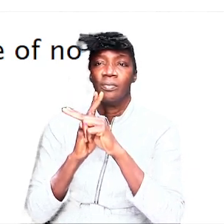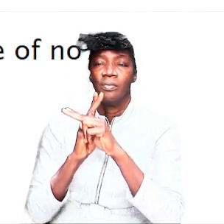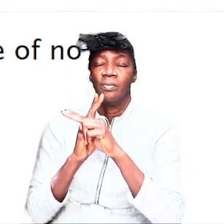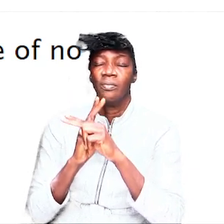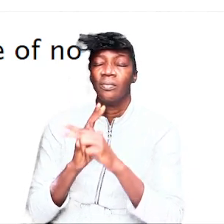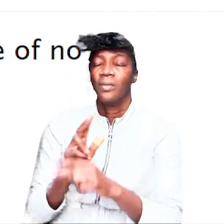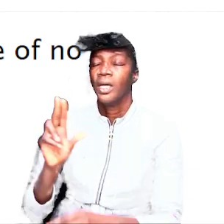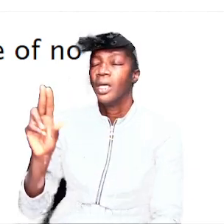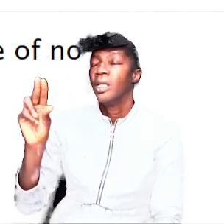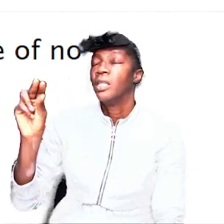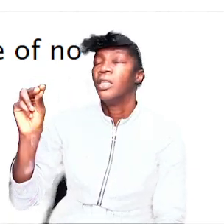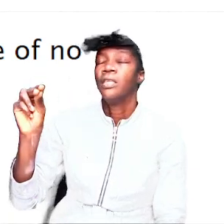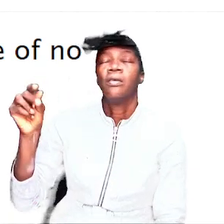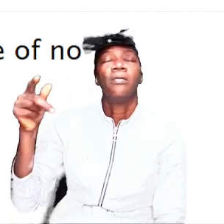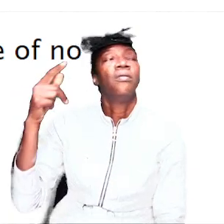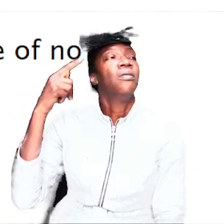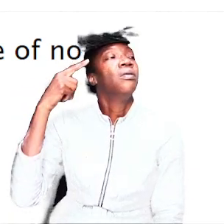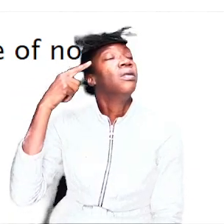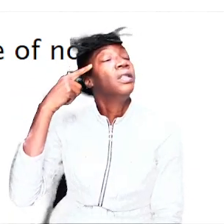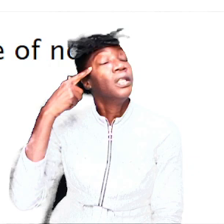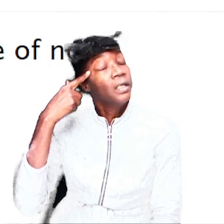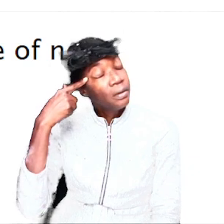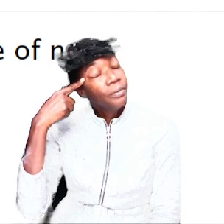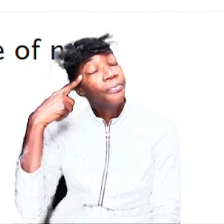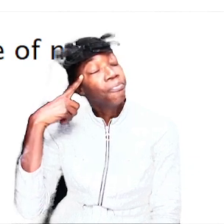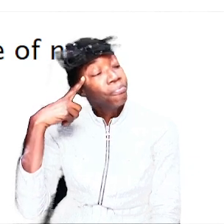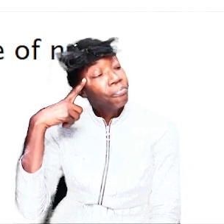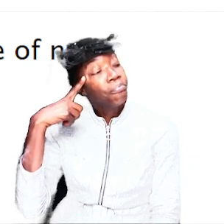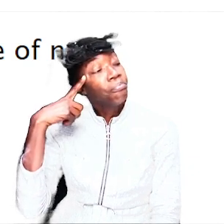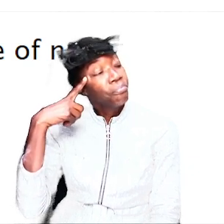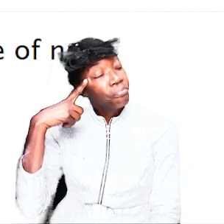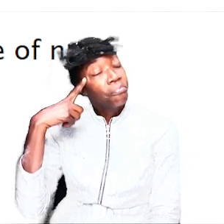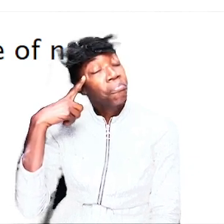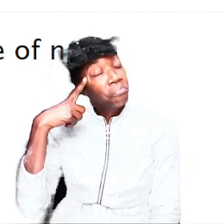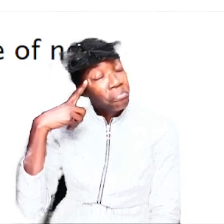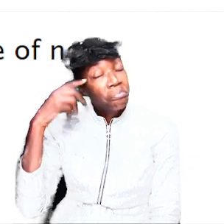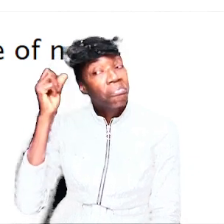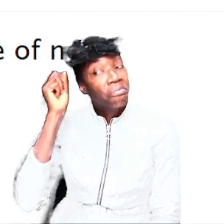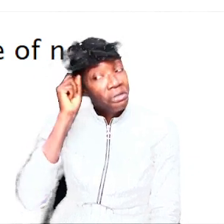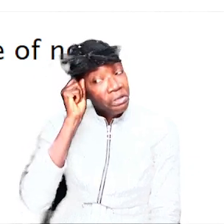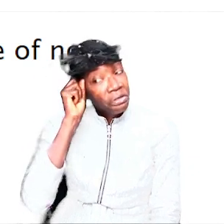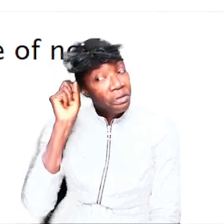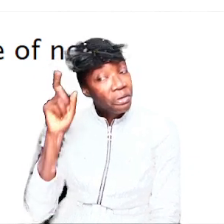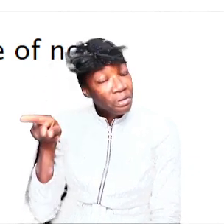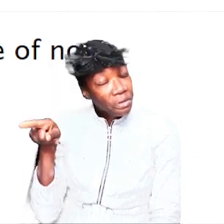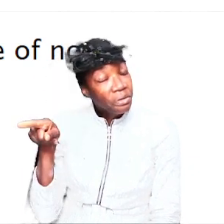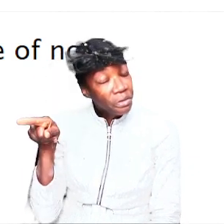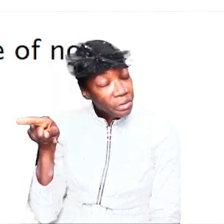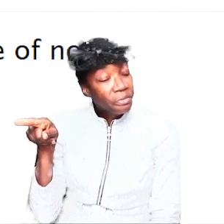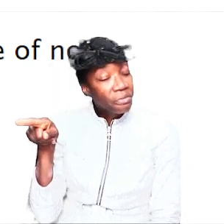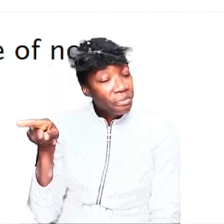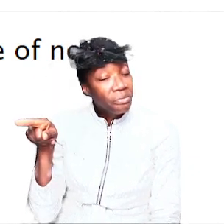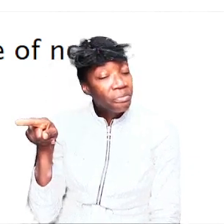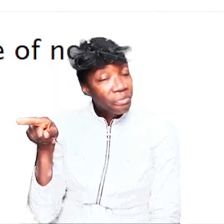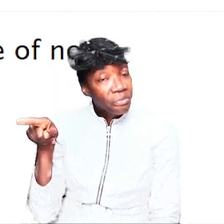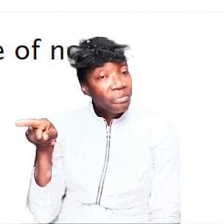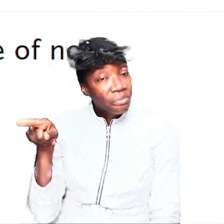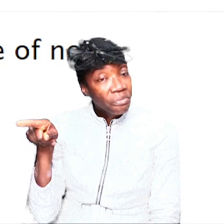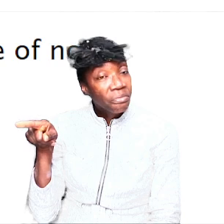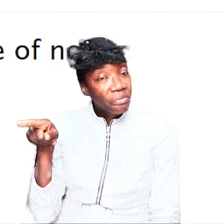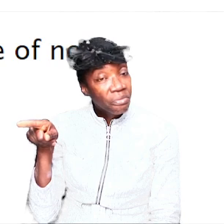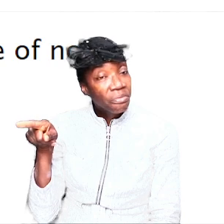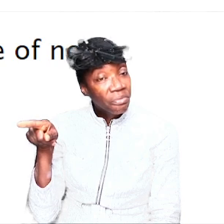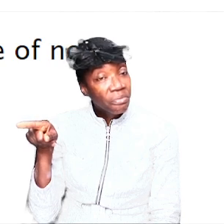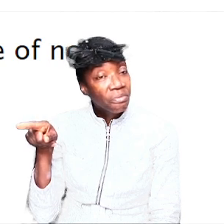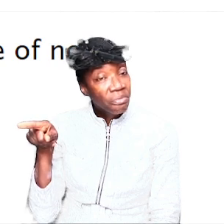were of no concern of Saul in this oath. And that's why we made the